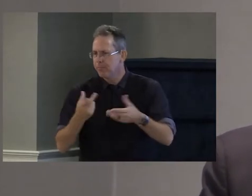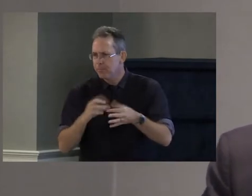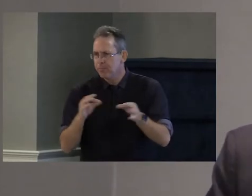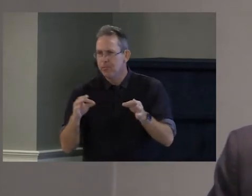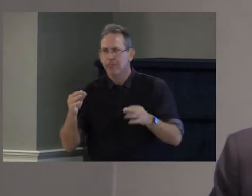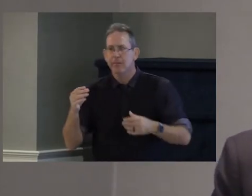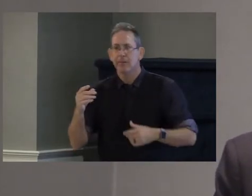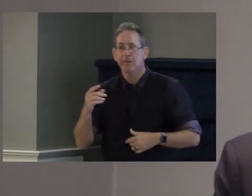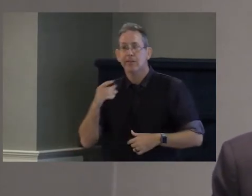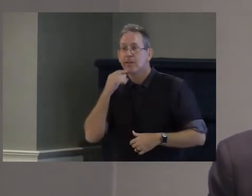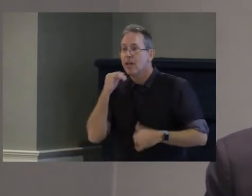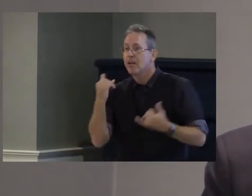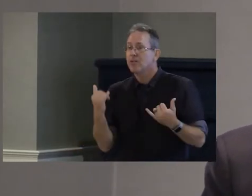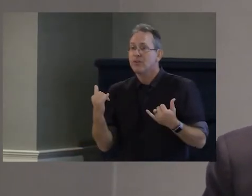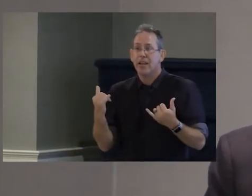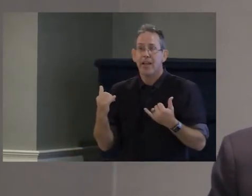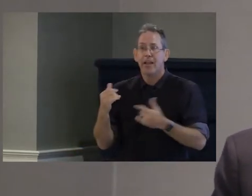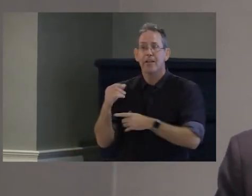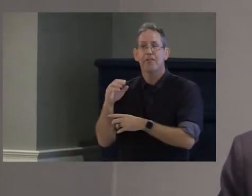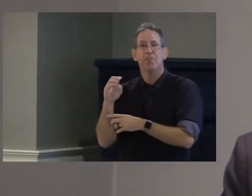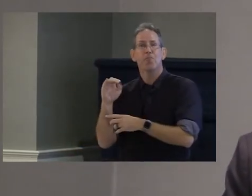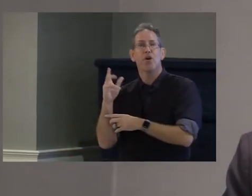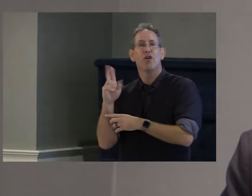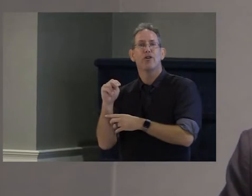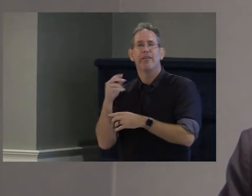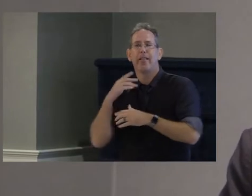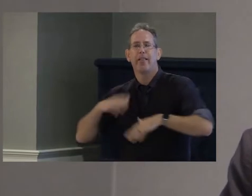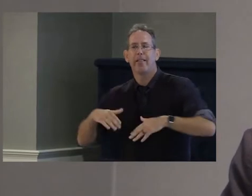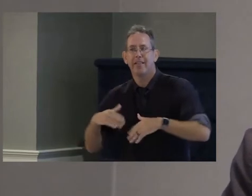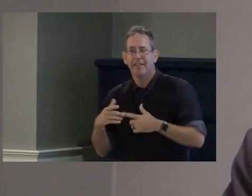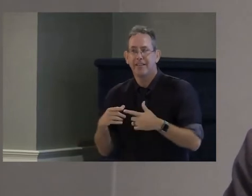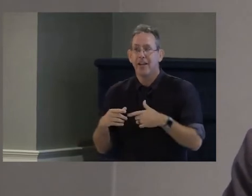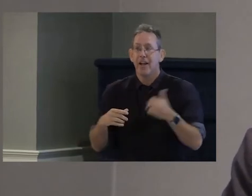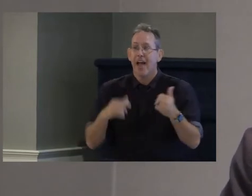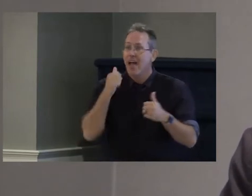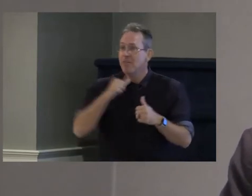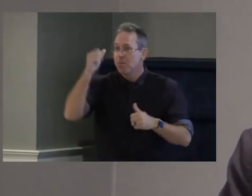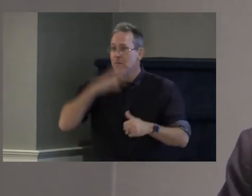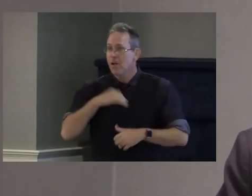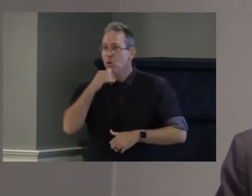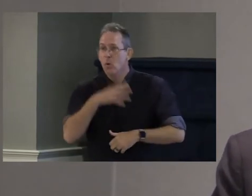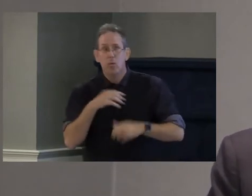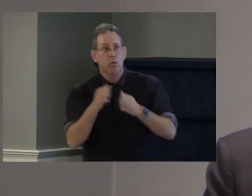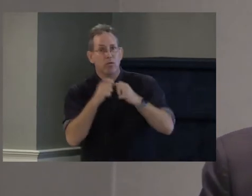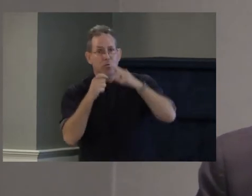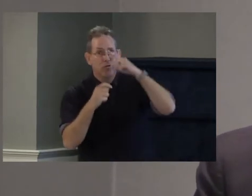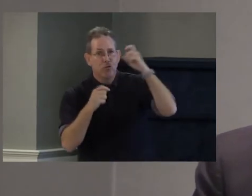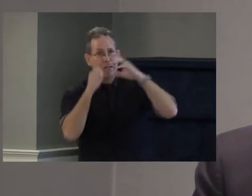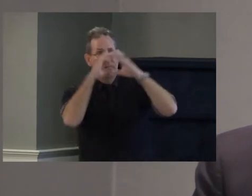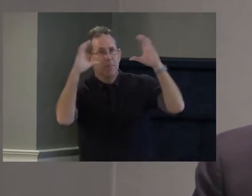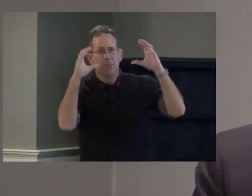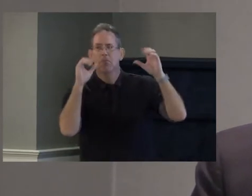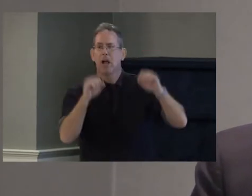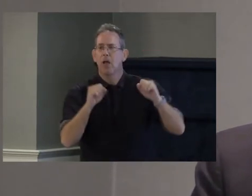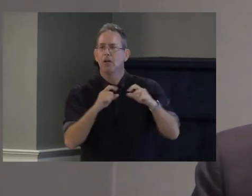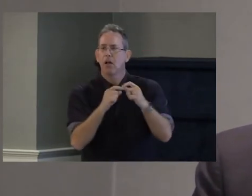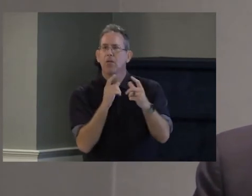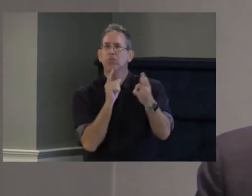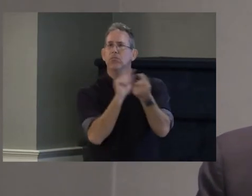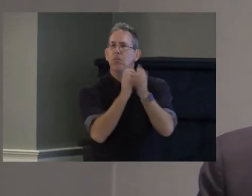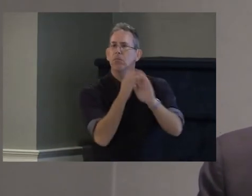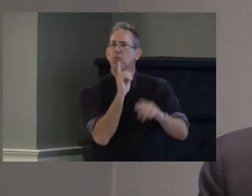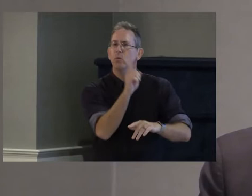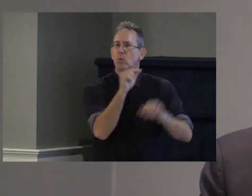but he said, every man and woman with a dream has to have the ability to realize it. And I think